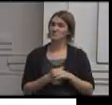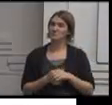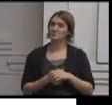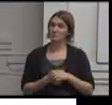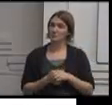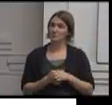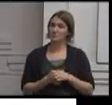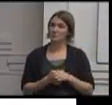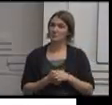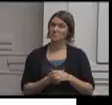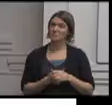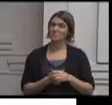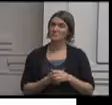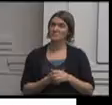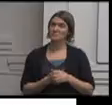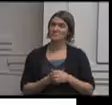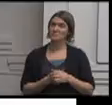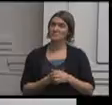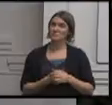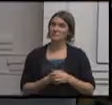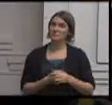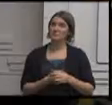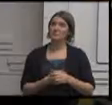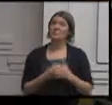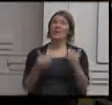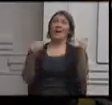The next one.